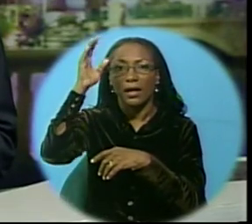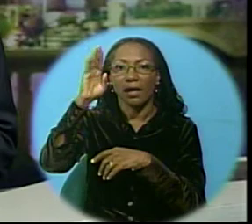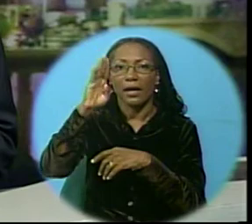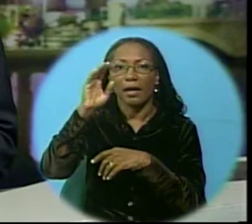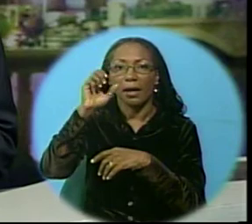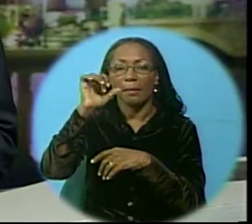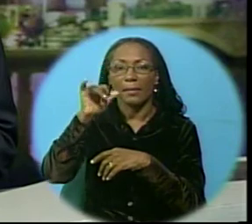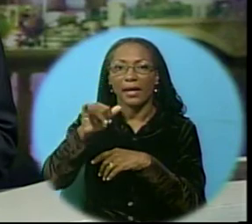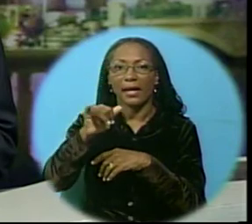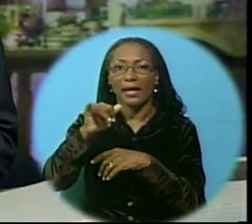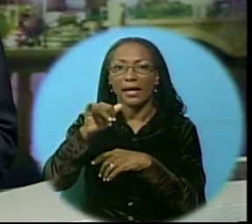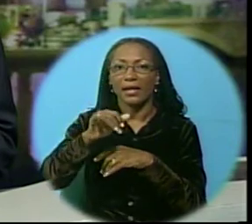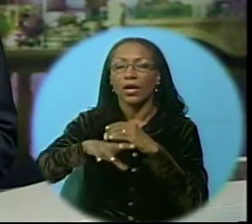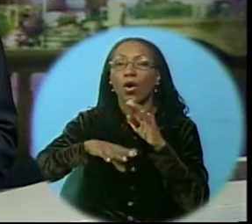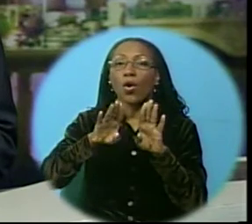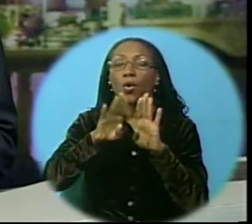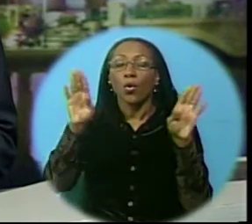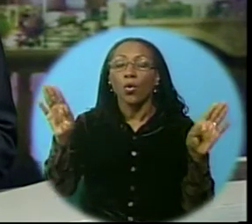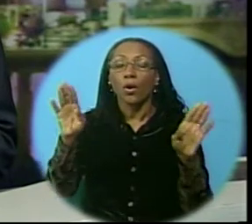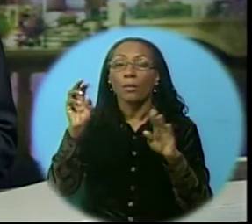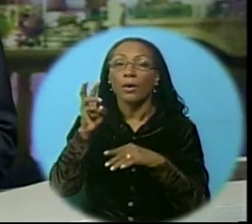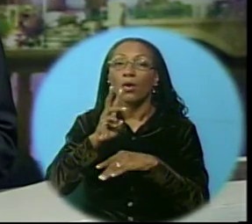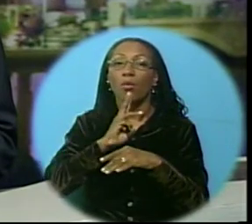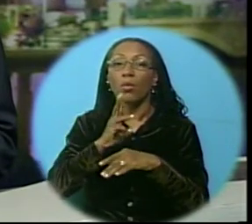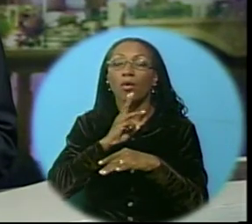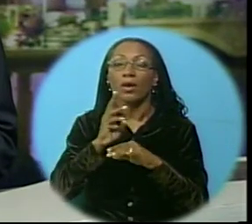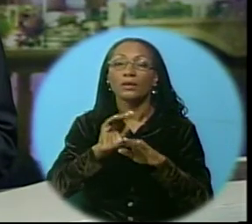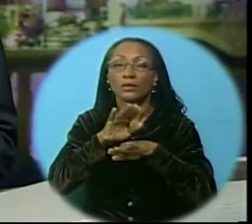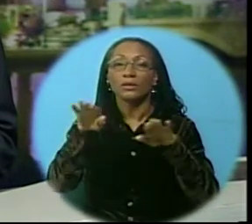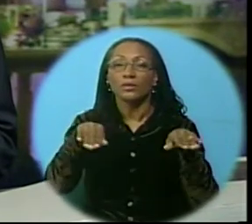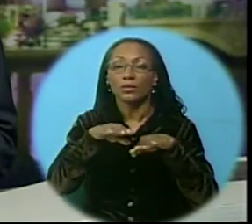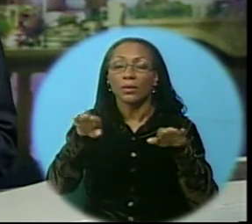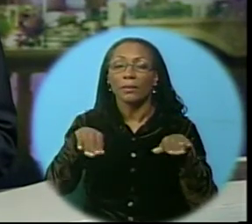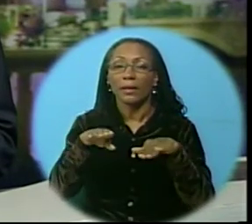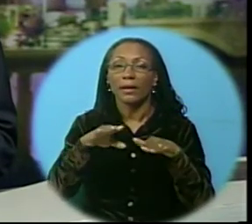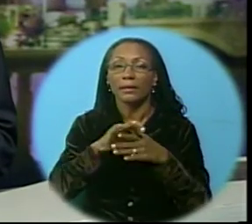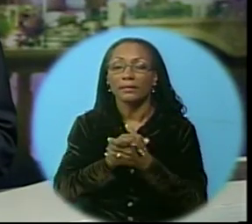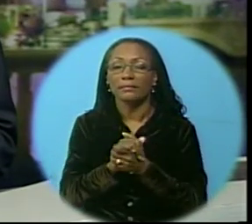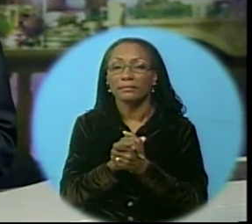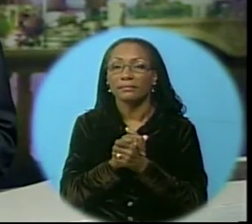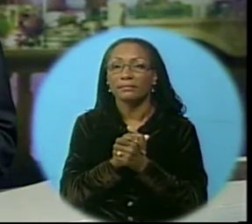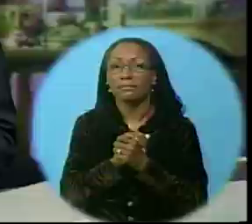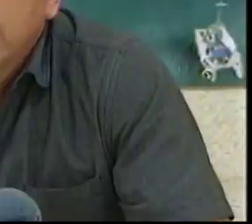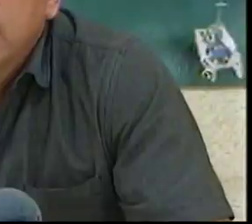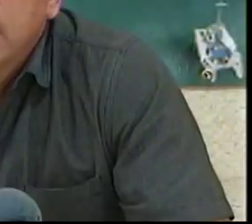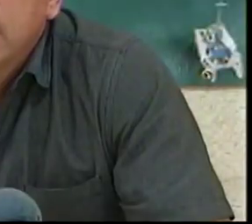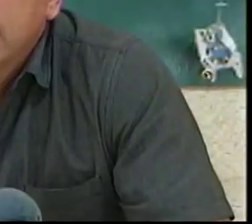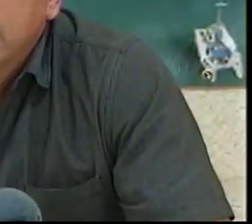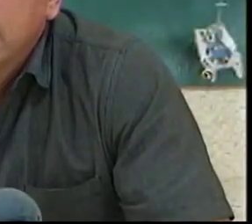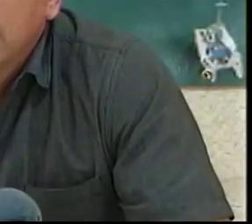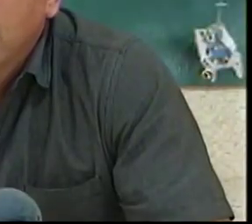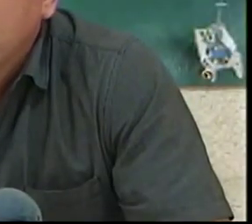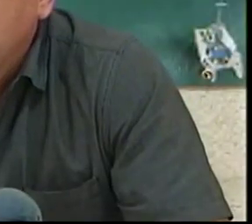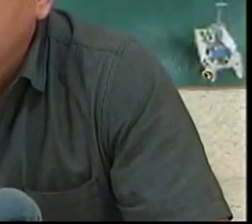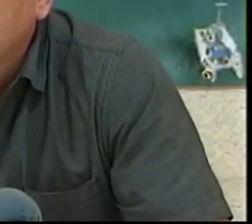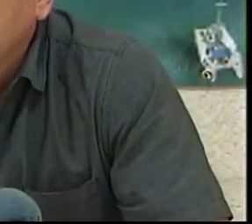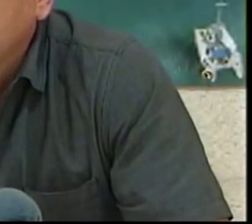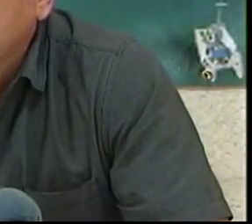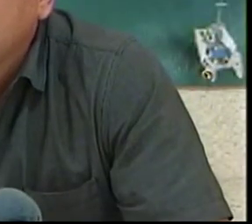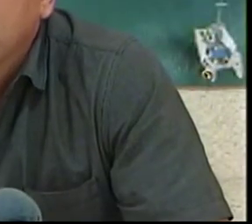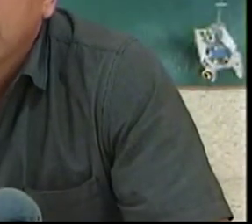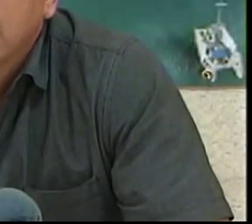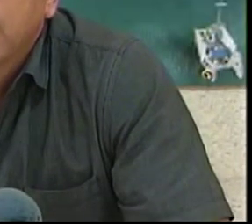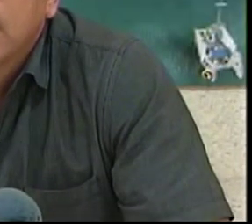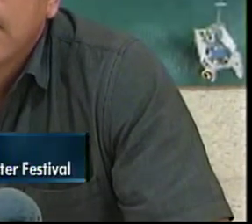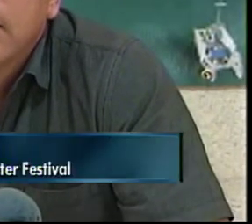and that venue will host the 2nd Barbados Water Festival. due to a lot of hard